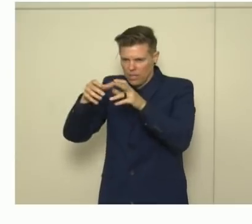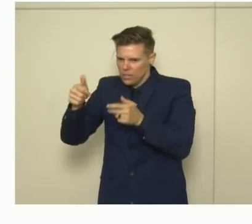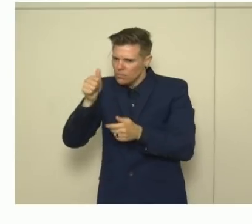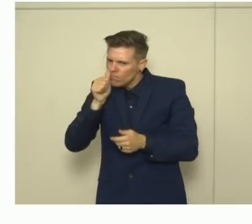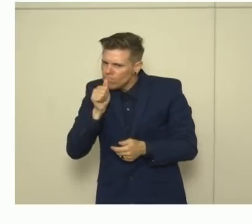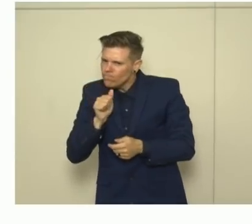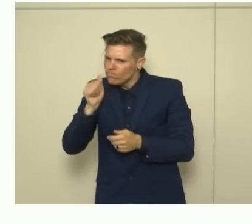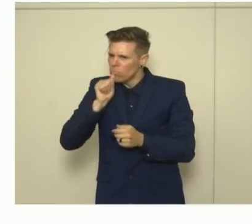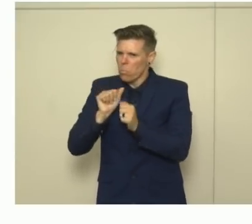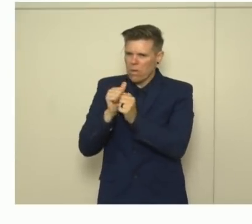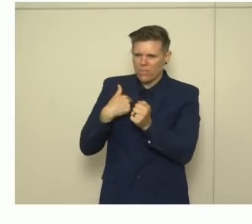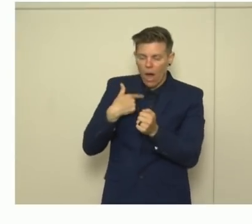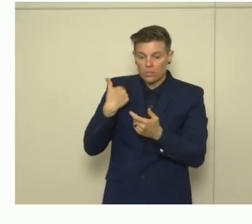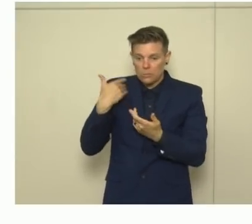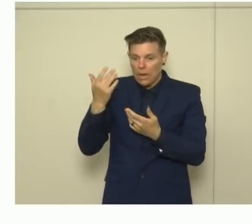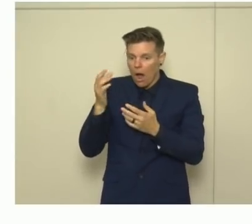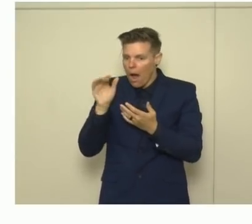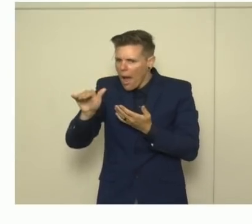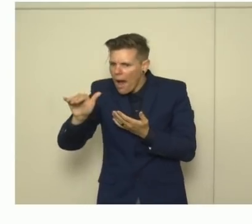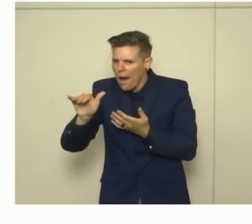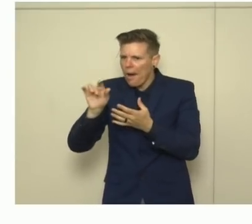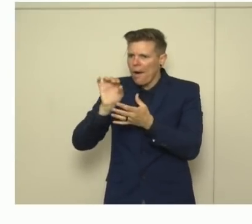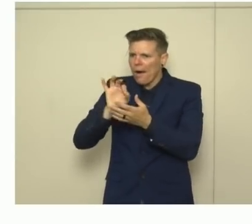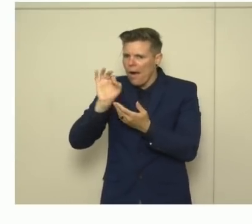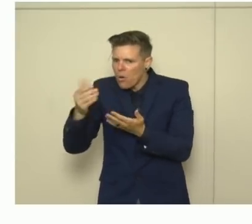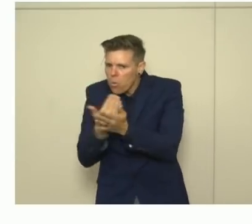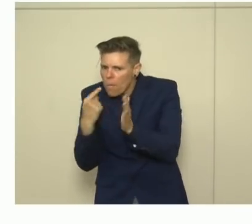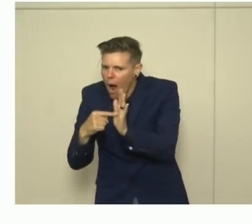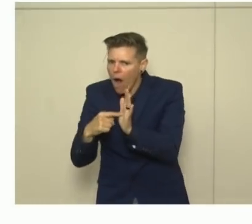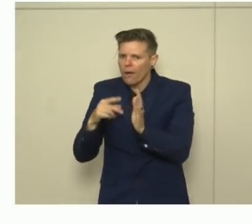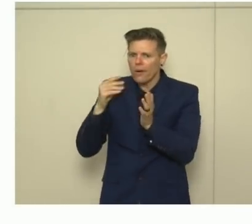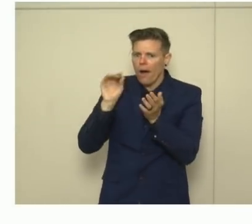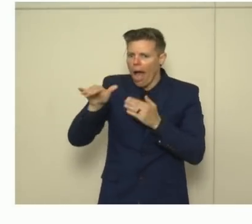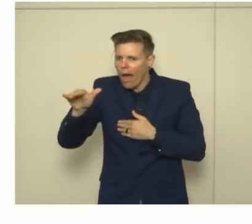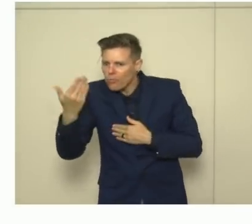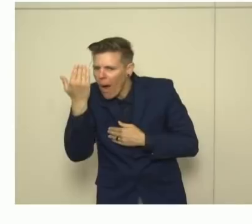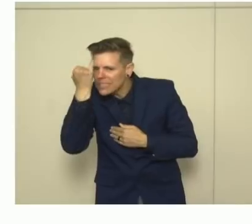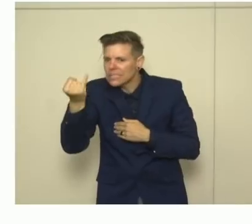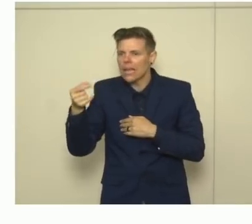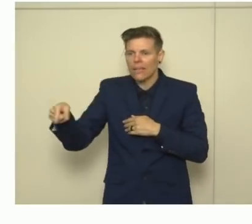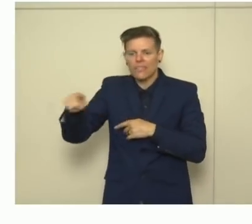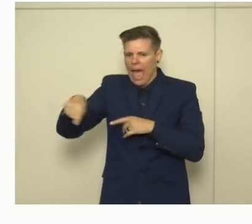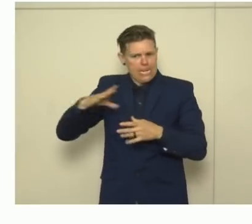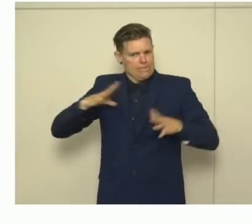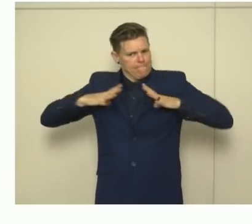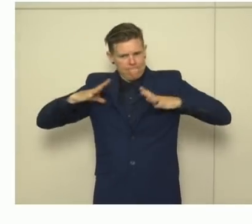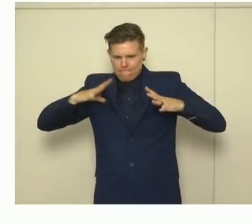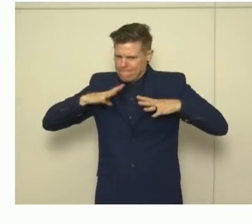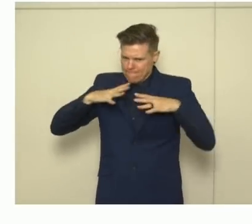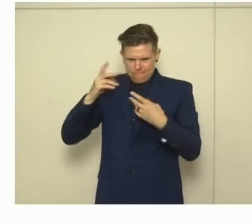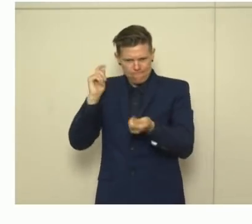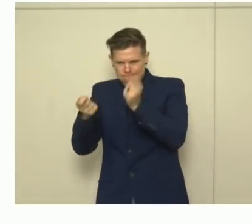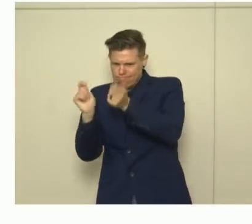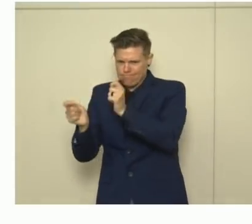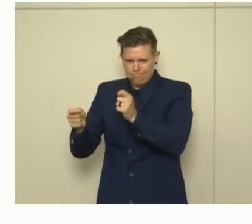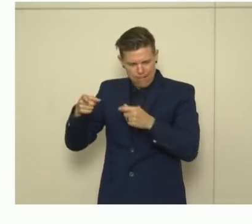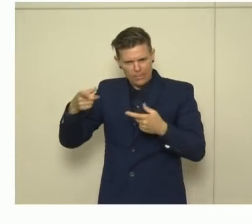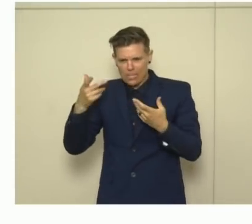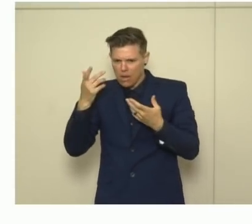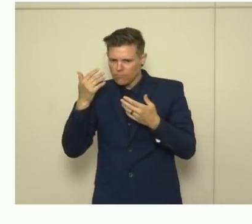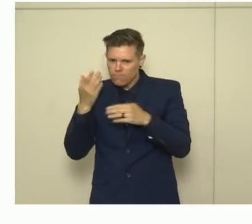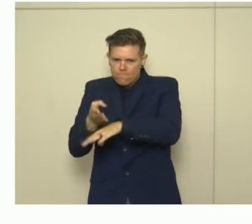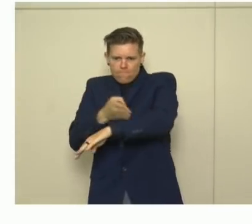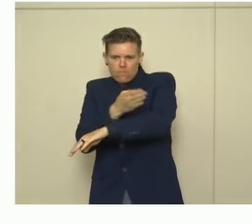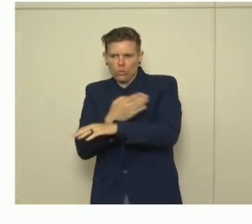way of looking at this. And we think we have really good data. The simplest summary of all the work we've